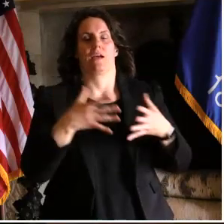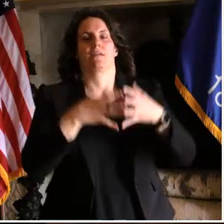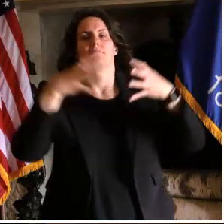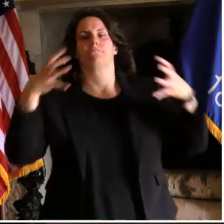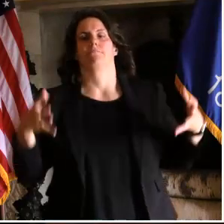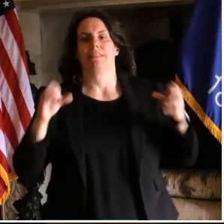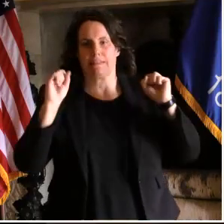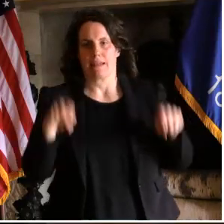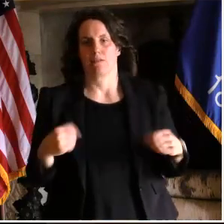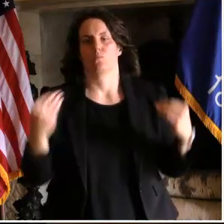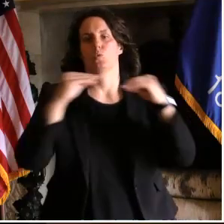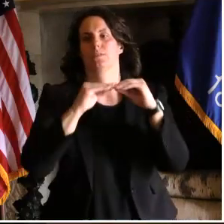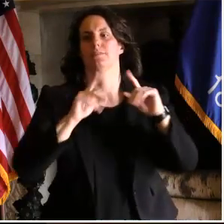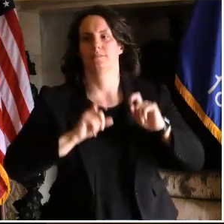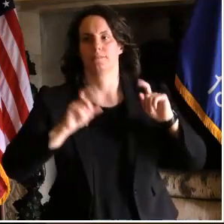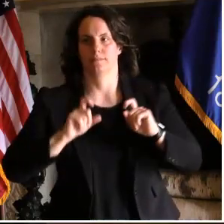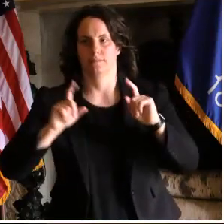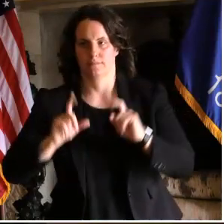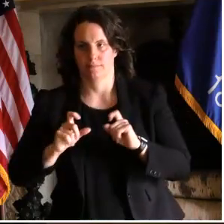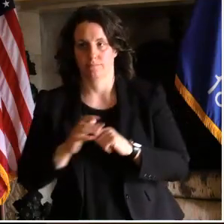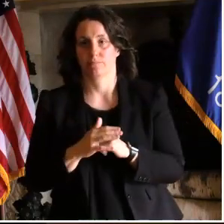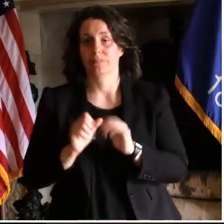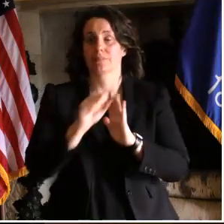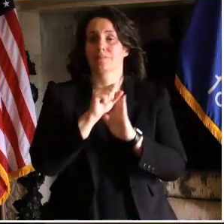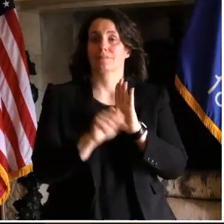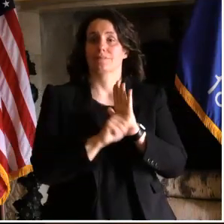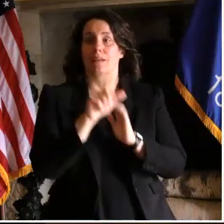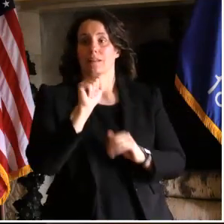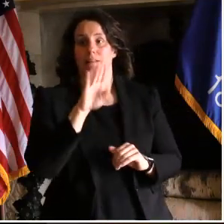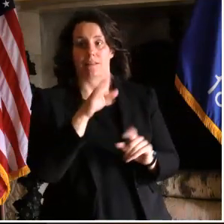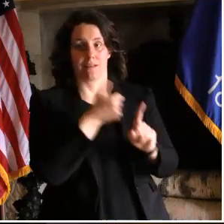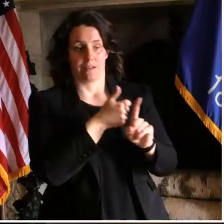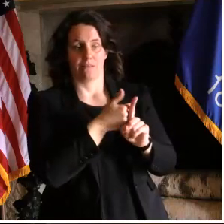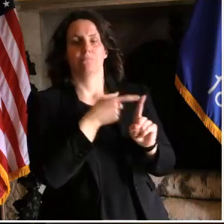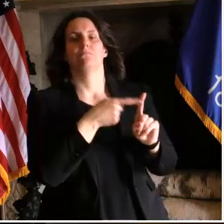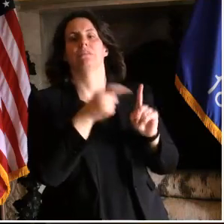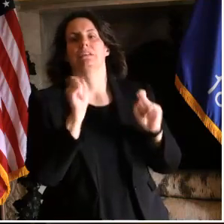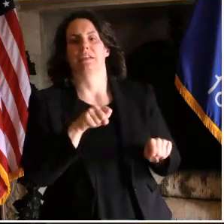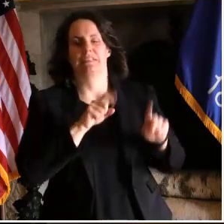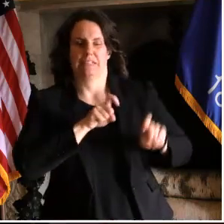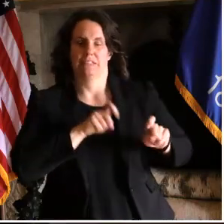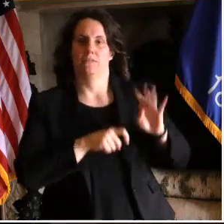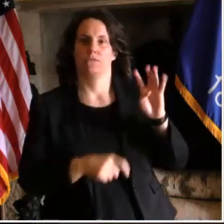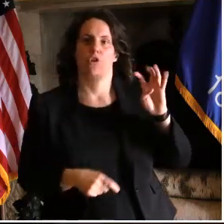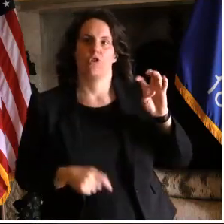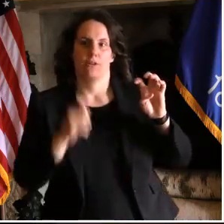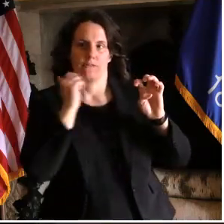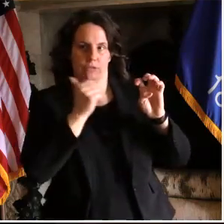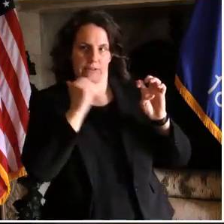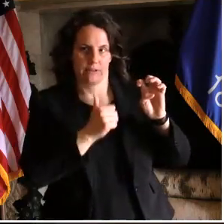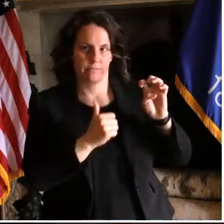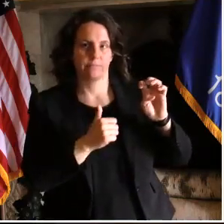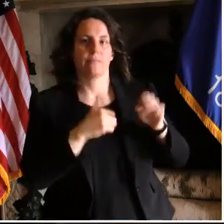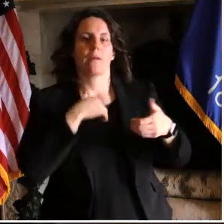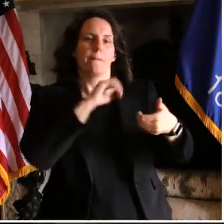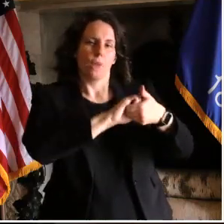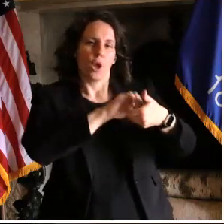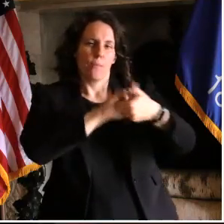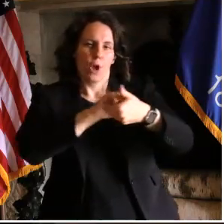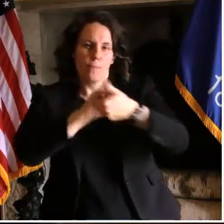is about 400 tests a day. We are seeing more of our healthcare partners in clinical labs like